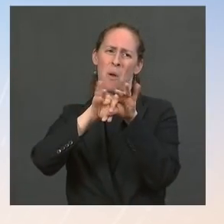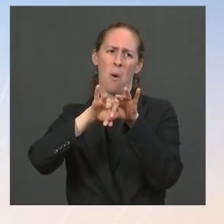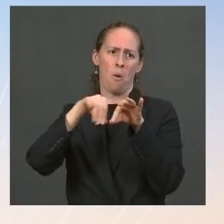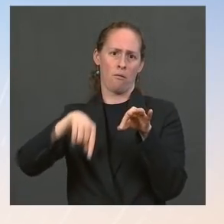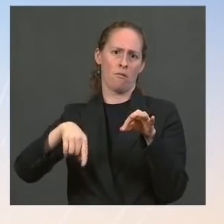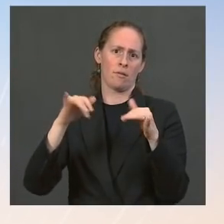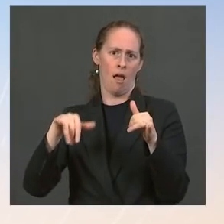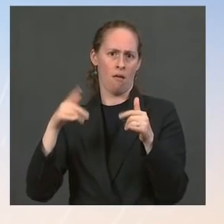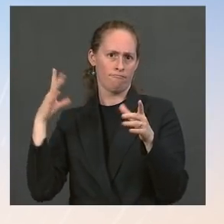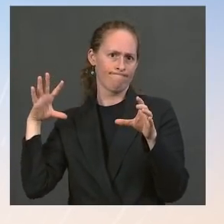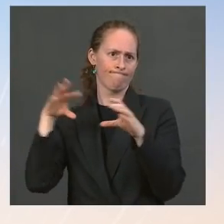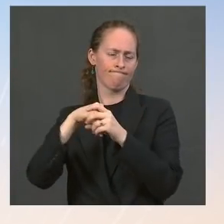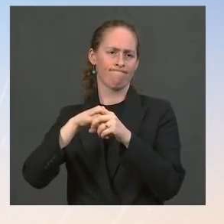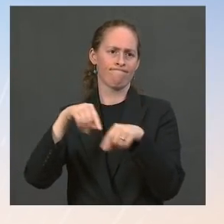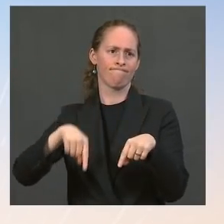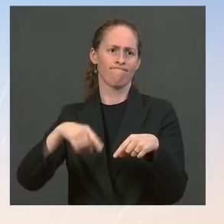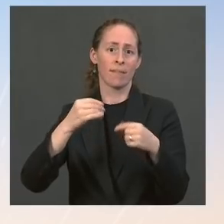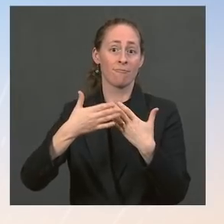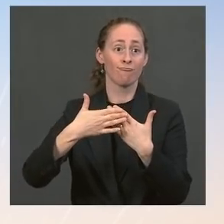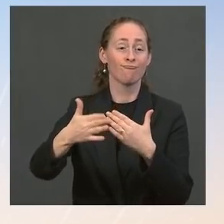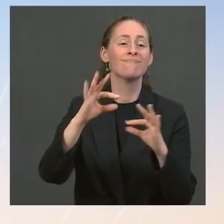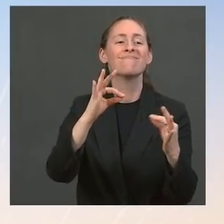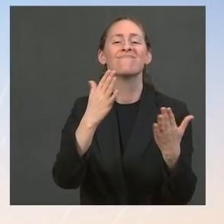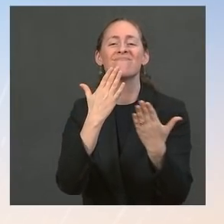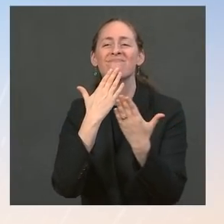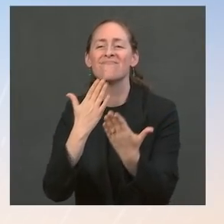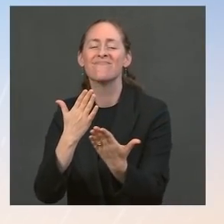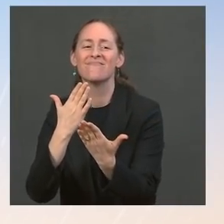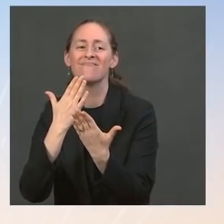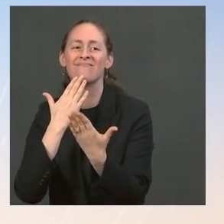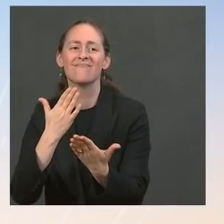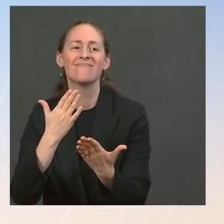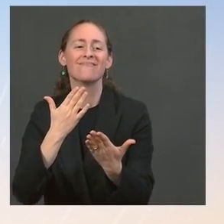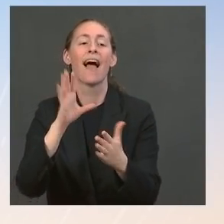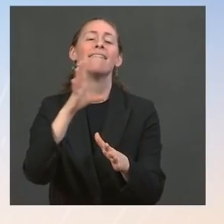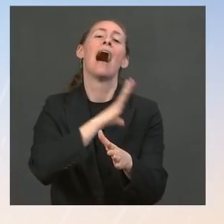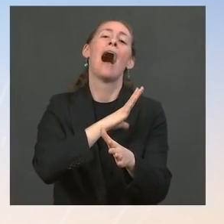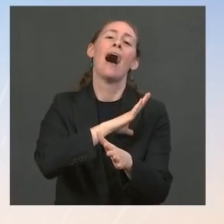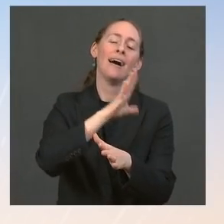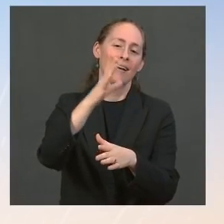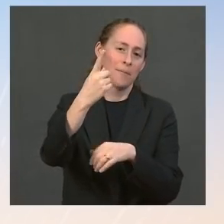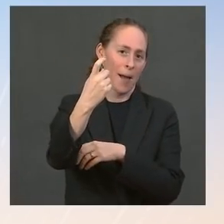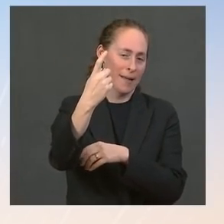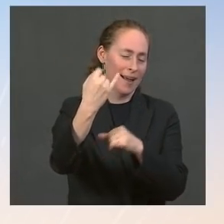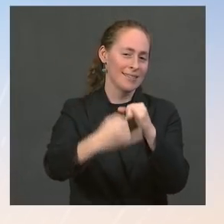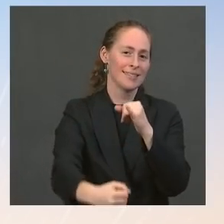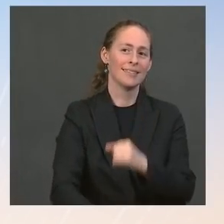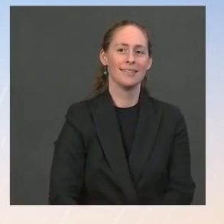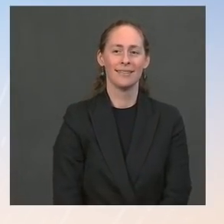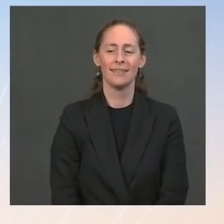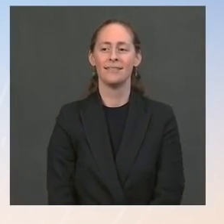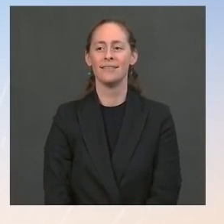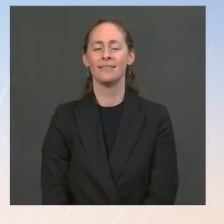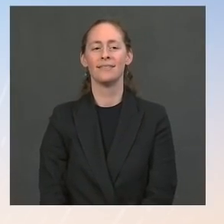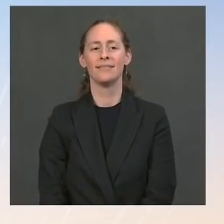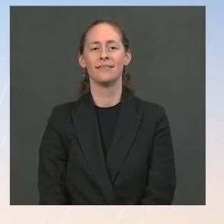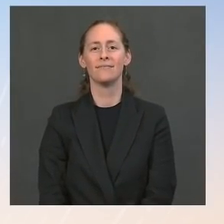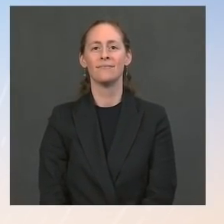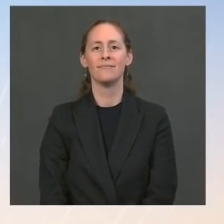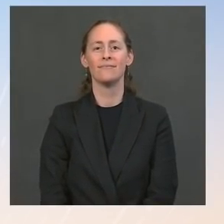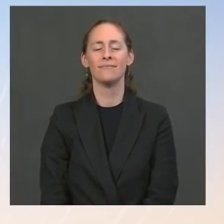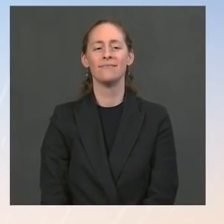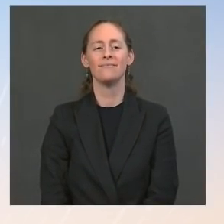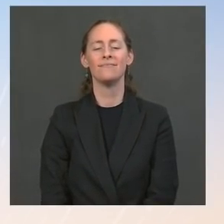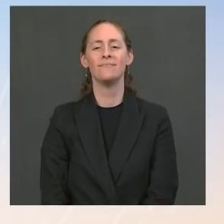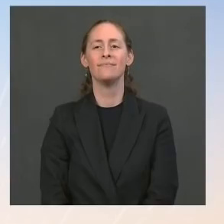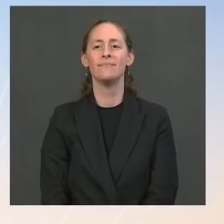been focused on over the last few days. Thanks so much, everyone. Okay, last one, because I promised you. Go ahead. Thank you. Jen, the president of